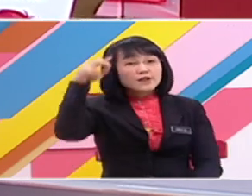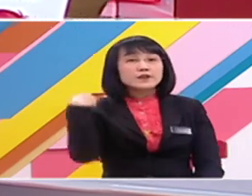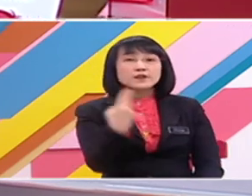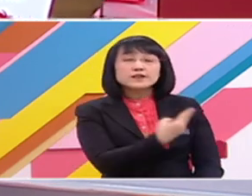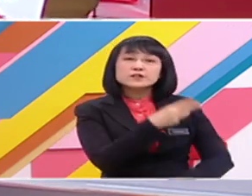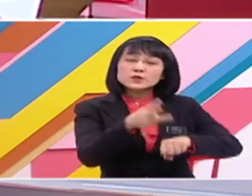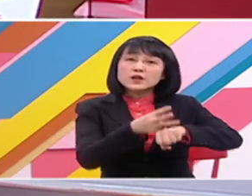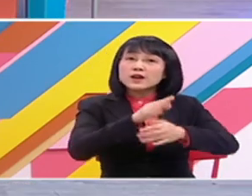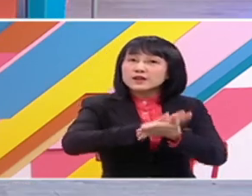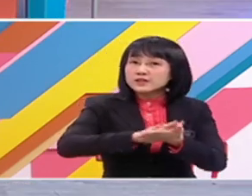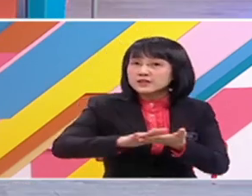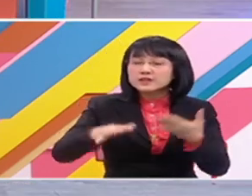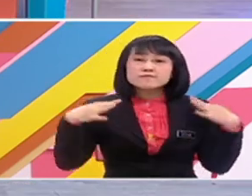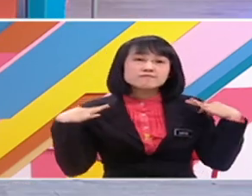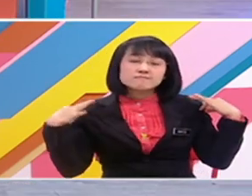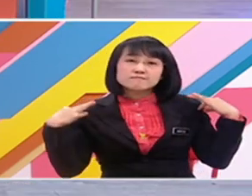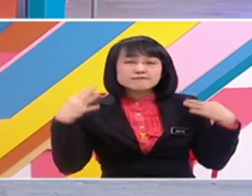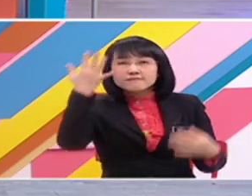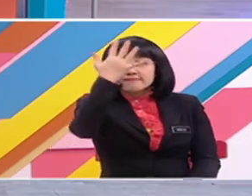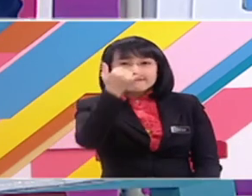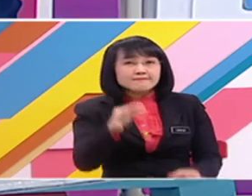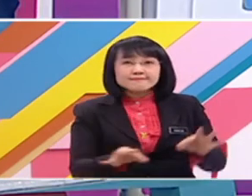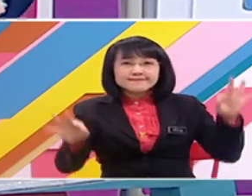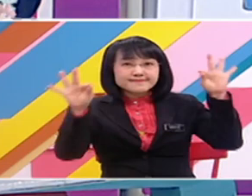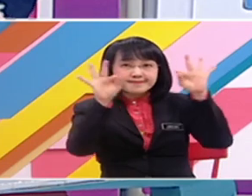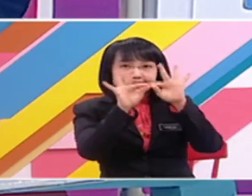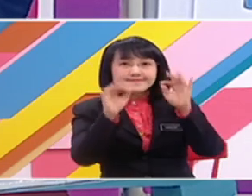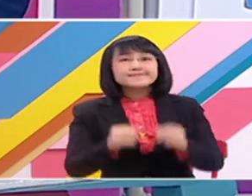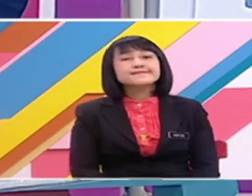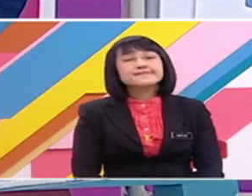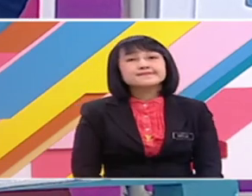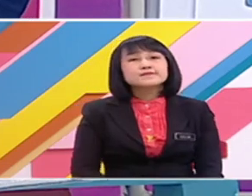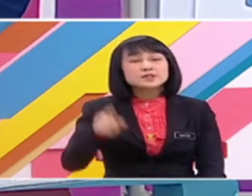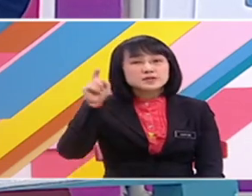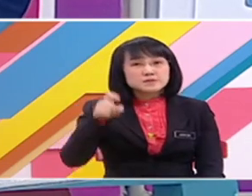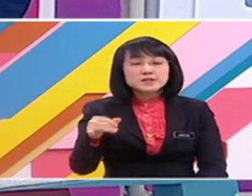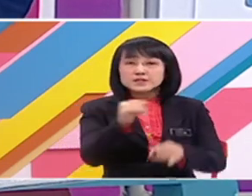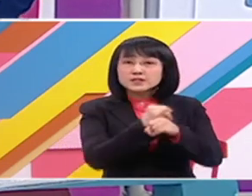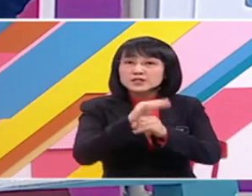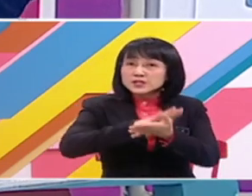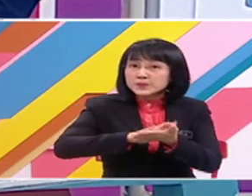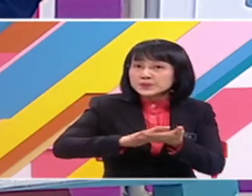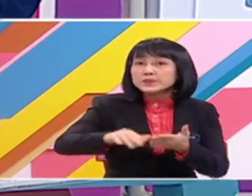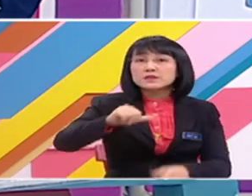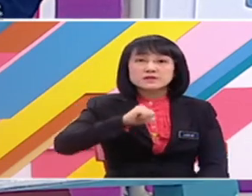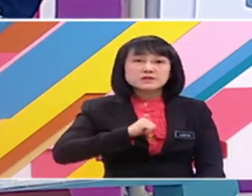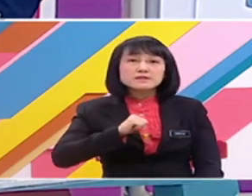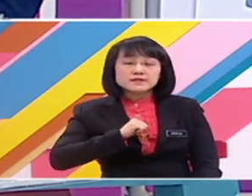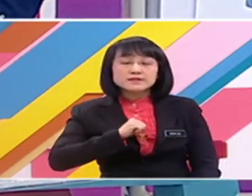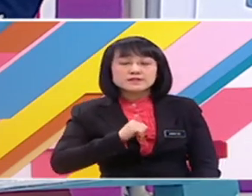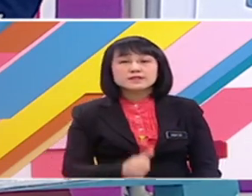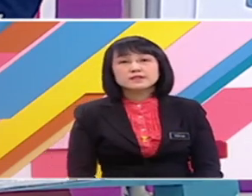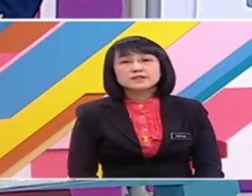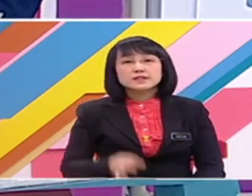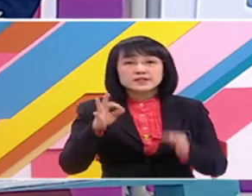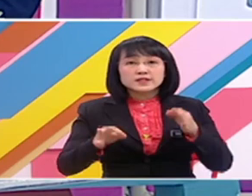clean clothes? Okay, we have to take care for the hygiene. If not, it will harm your skin.